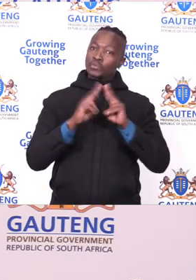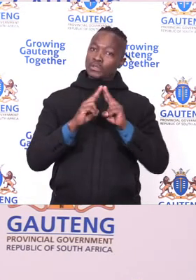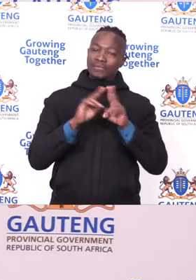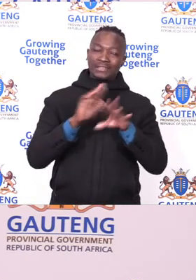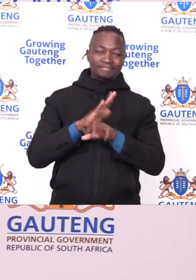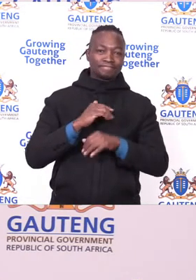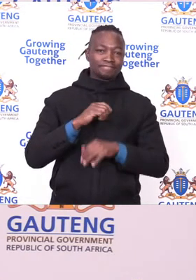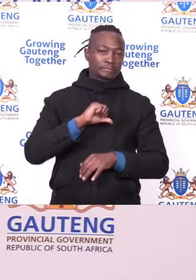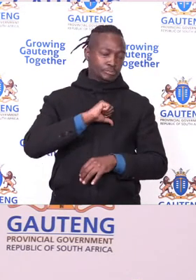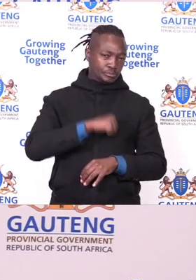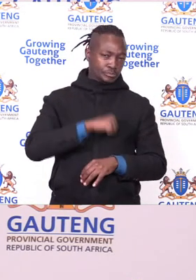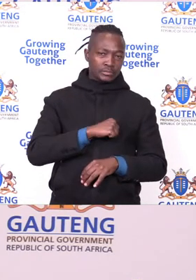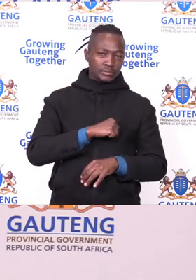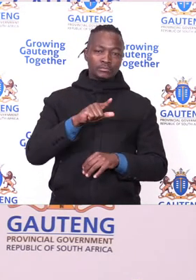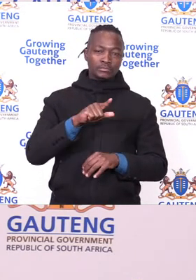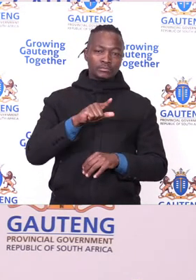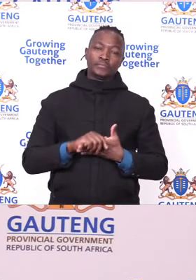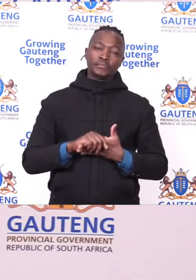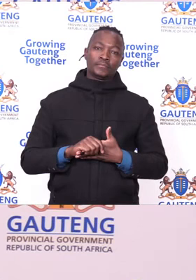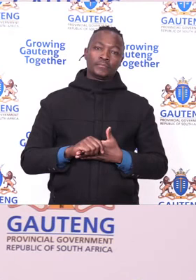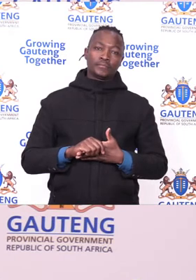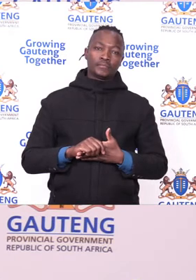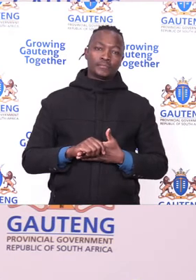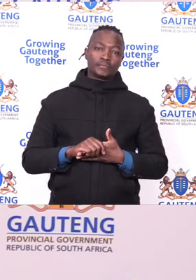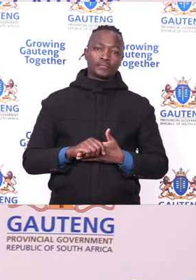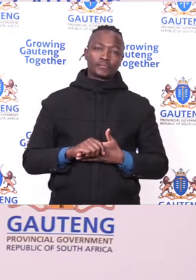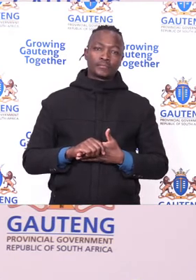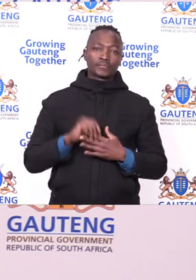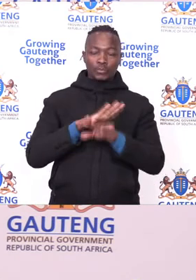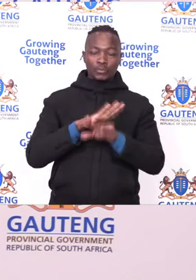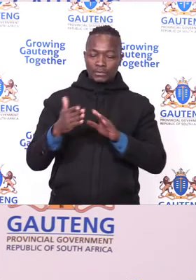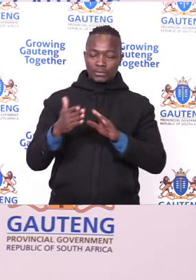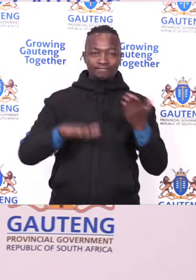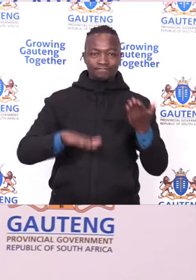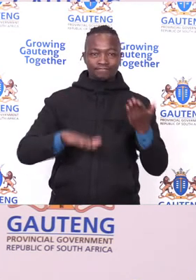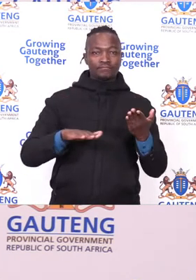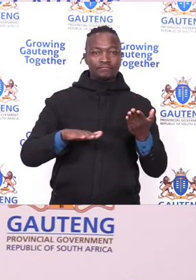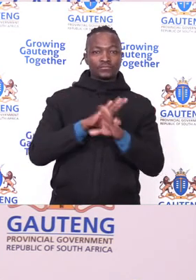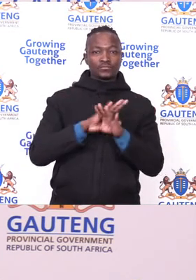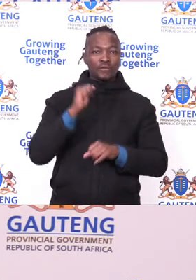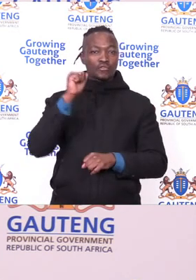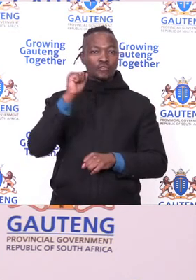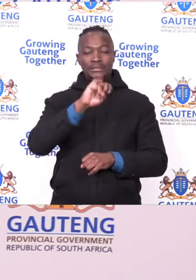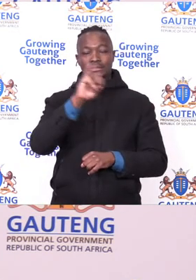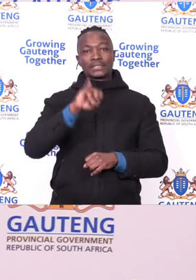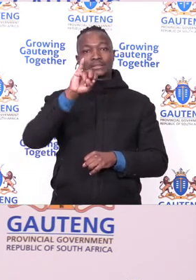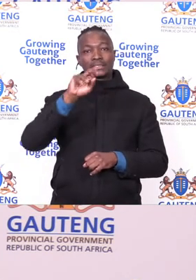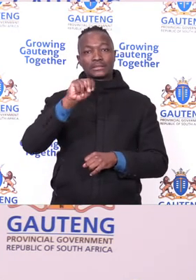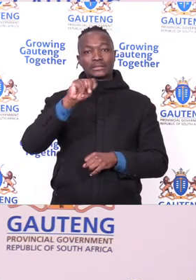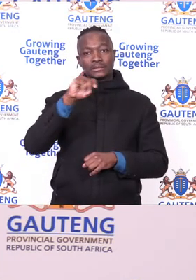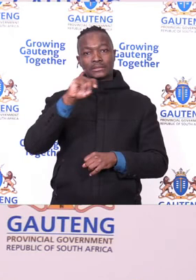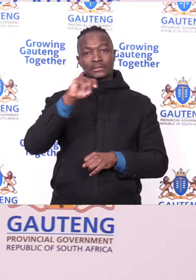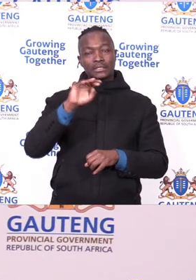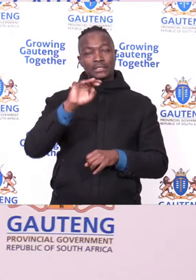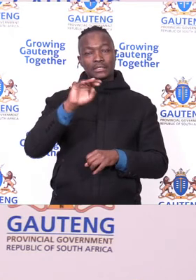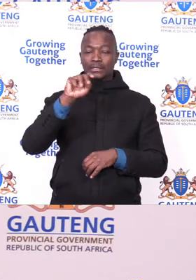saddened and hurt on the passing of Comrade Zinzi Mandela.